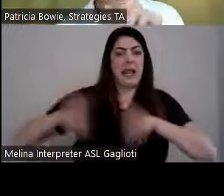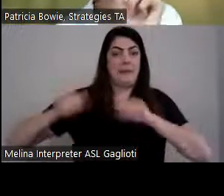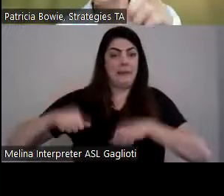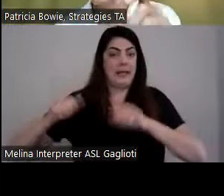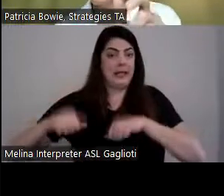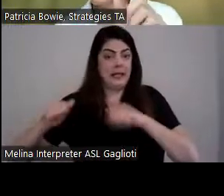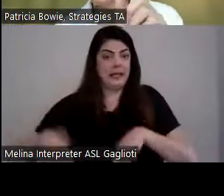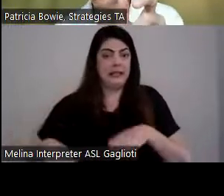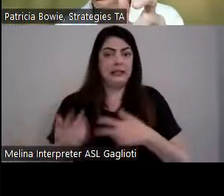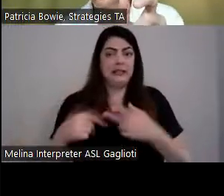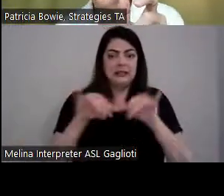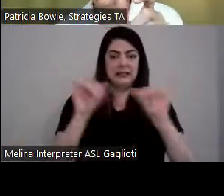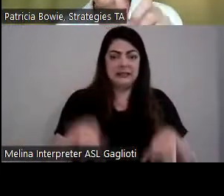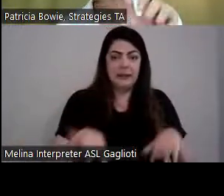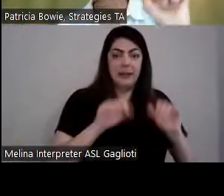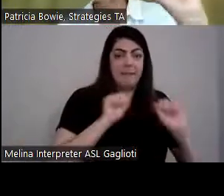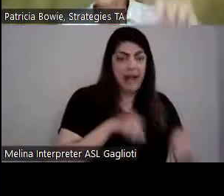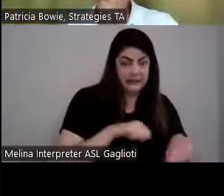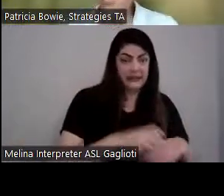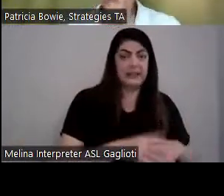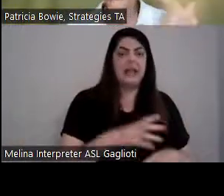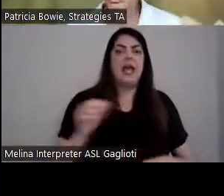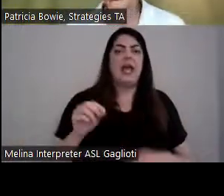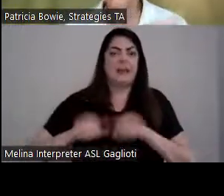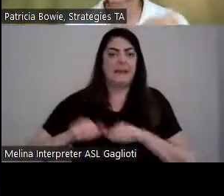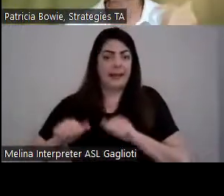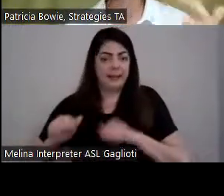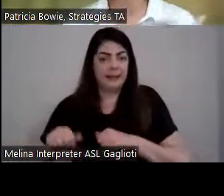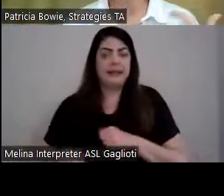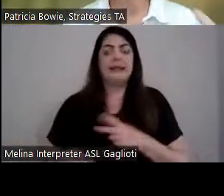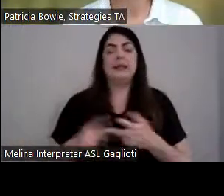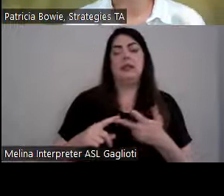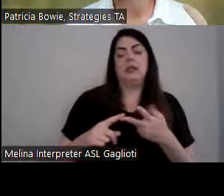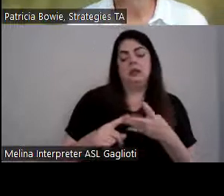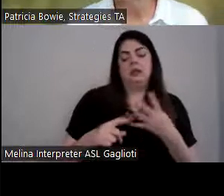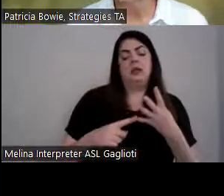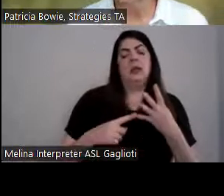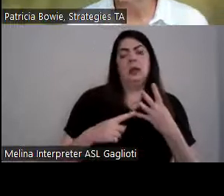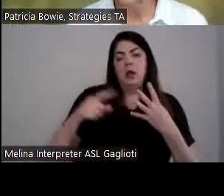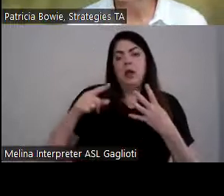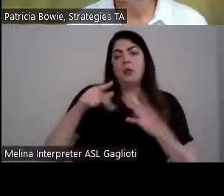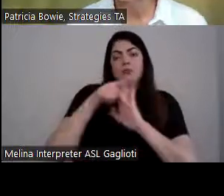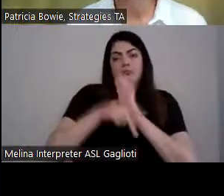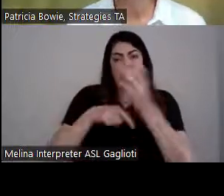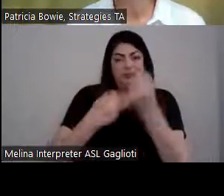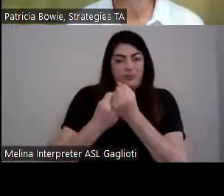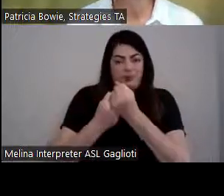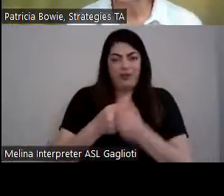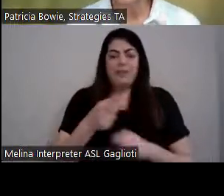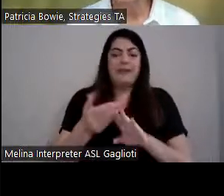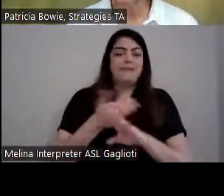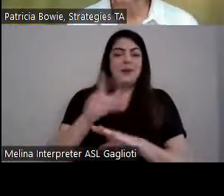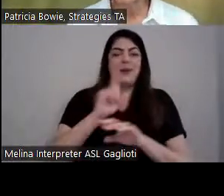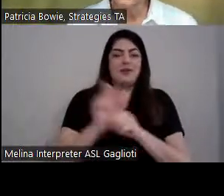infrastructure, and policy supports. So before you actually go to the tool, my suggestion would be